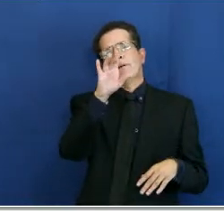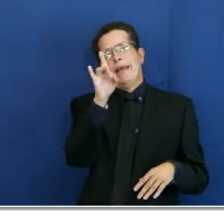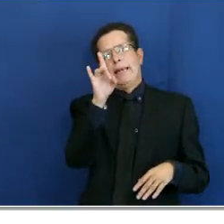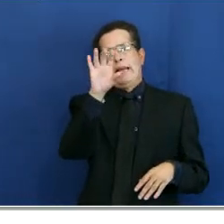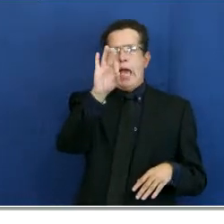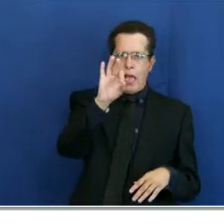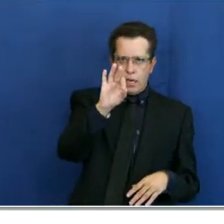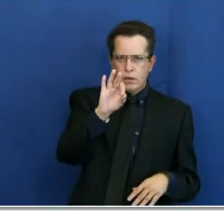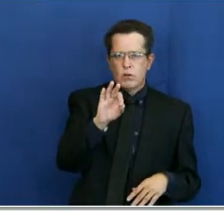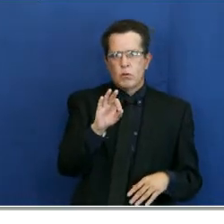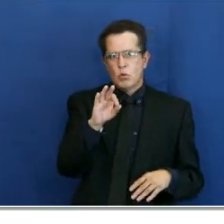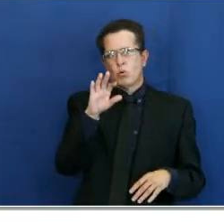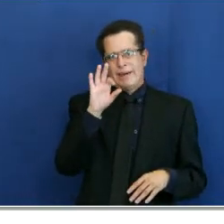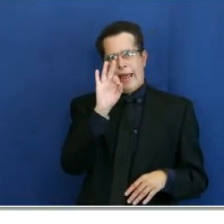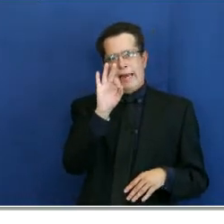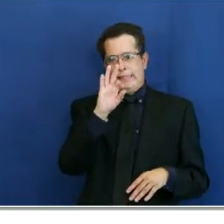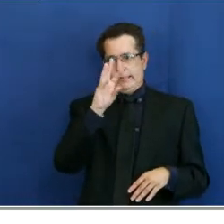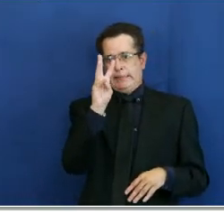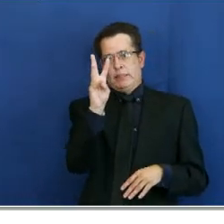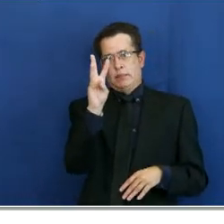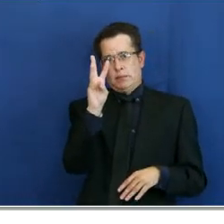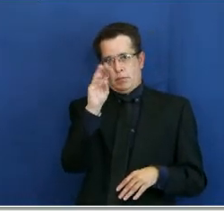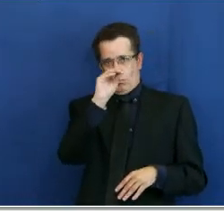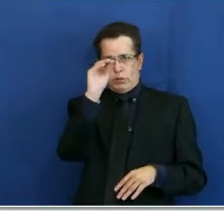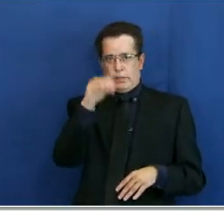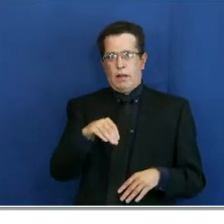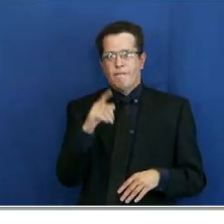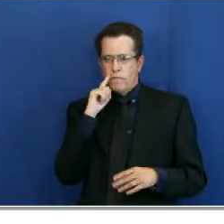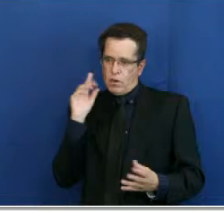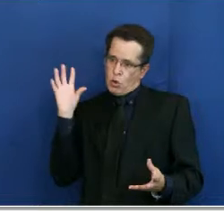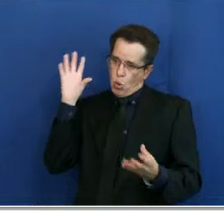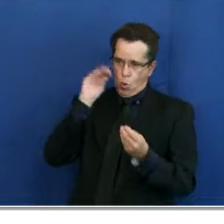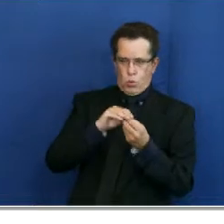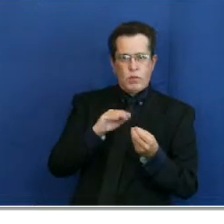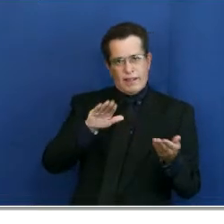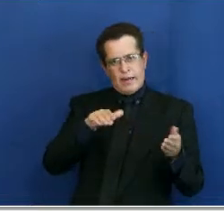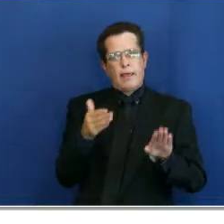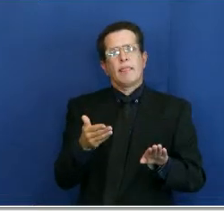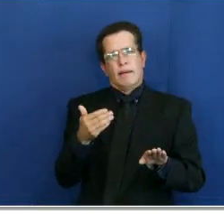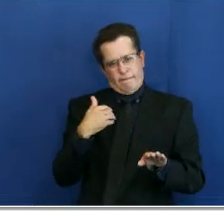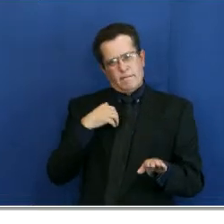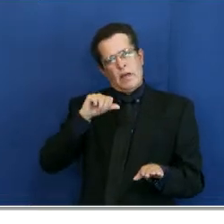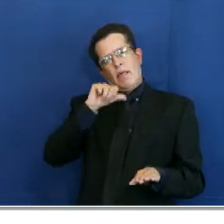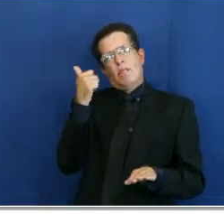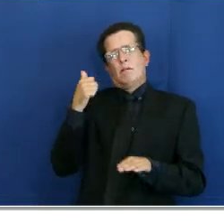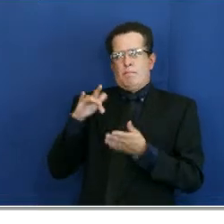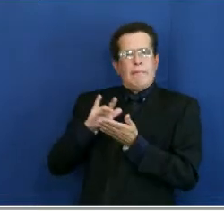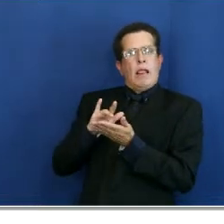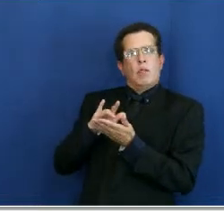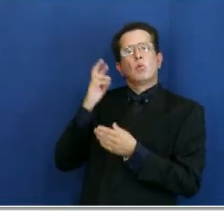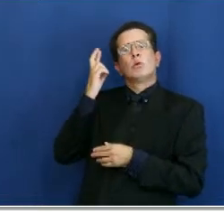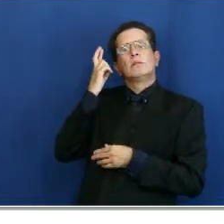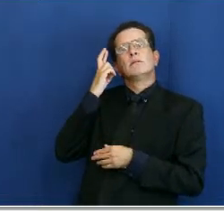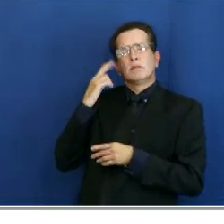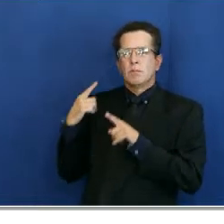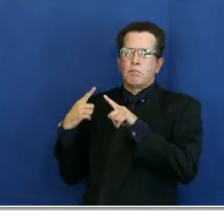or 96% of total death cases had underlying medical